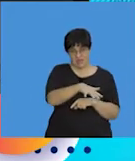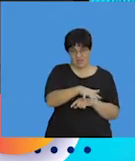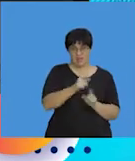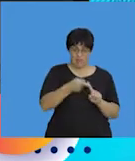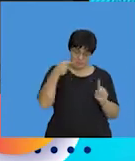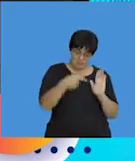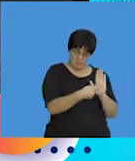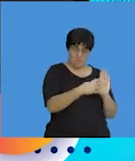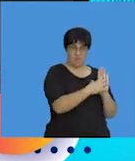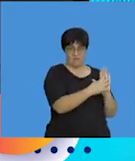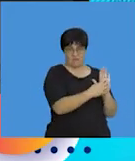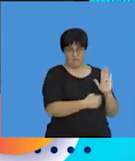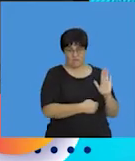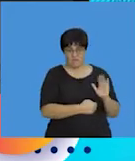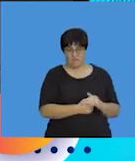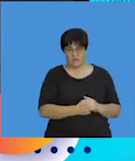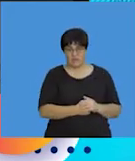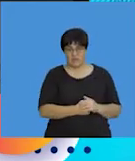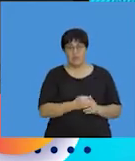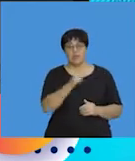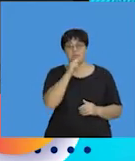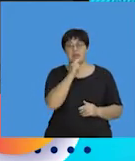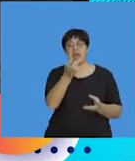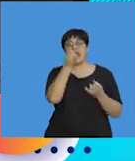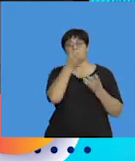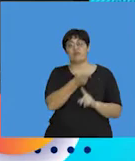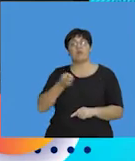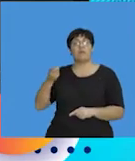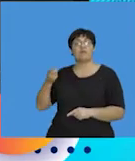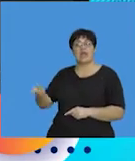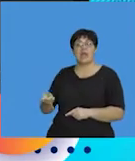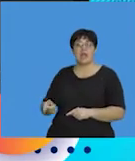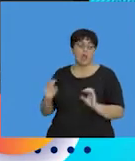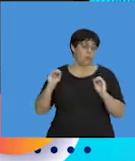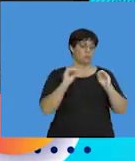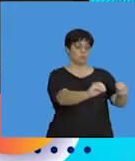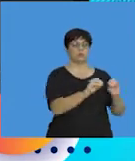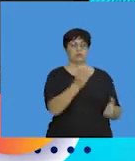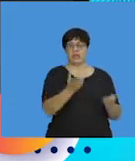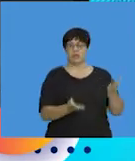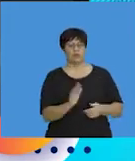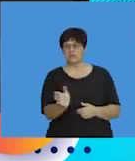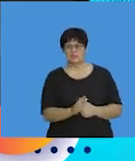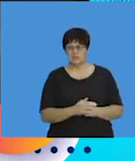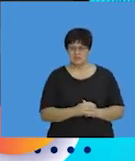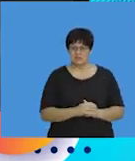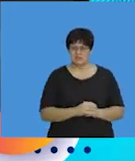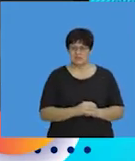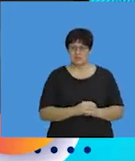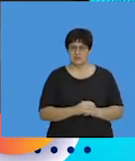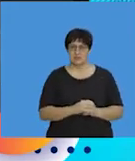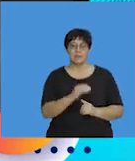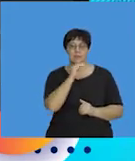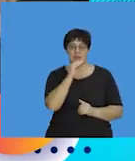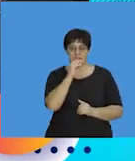the area of the graph. It doesn't mean take the information from the graph and plug it into the equations